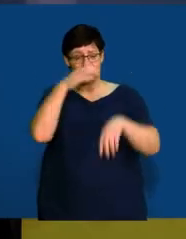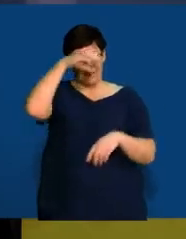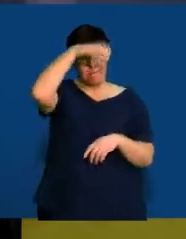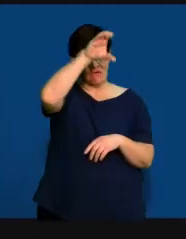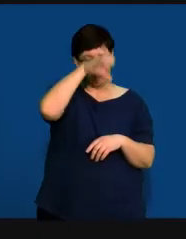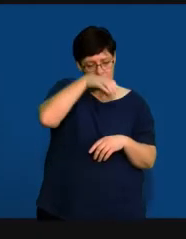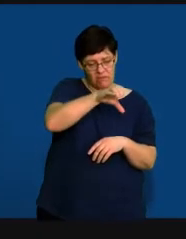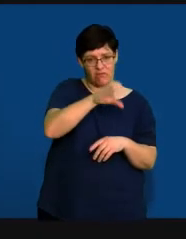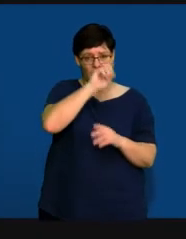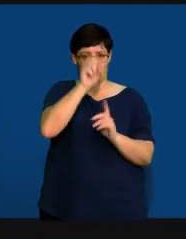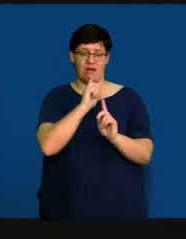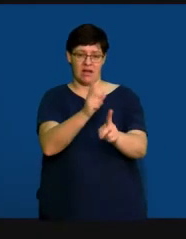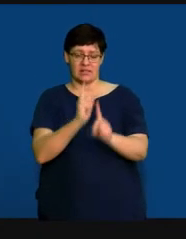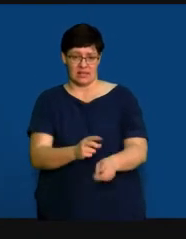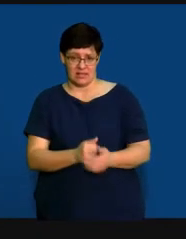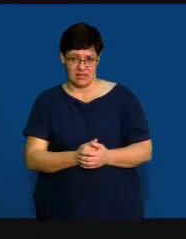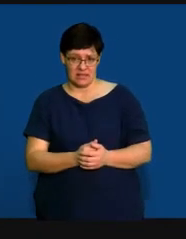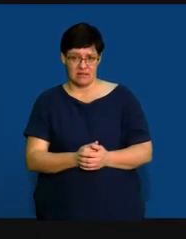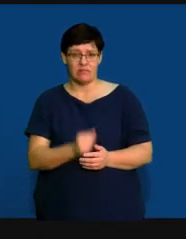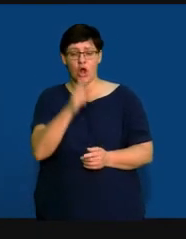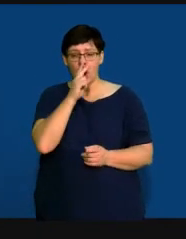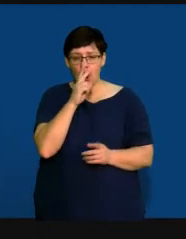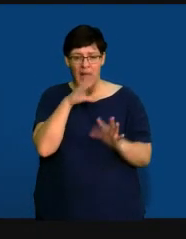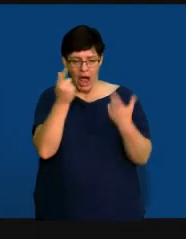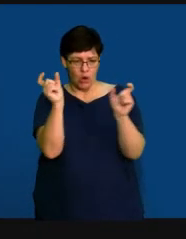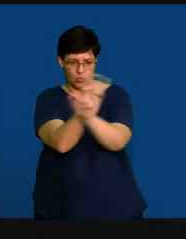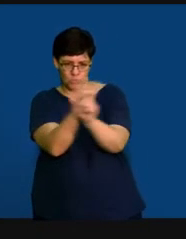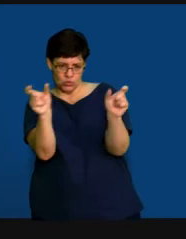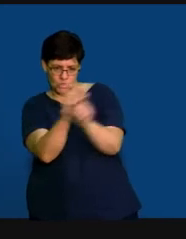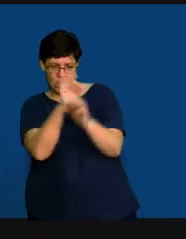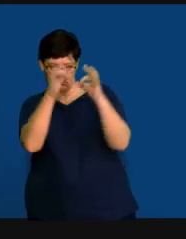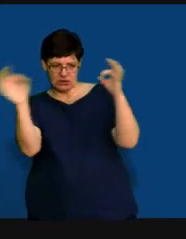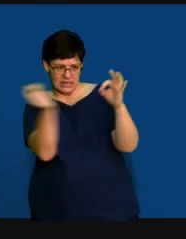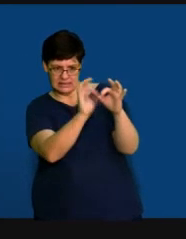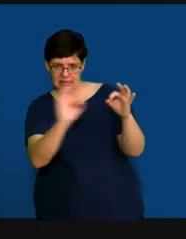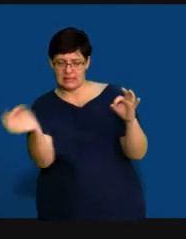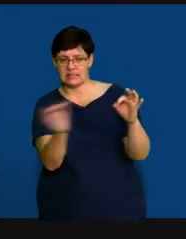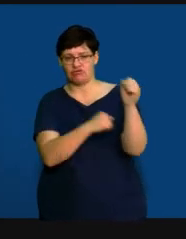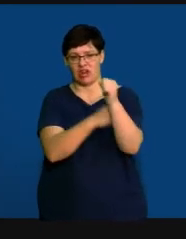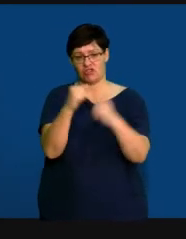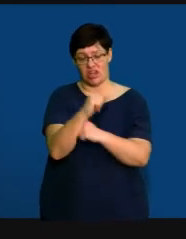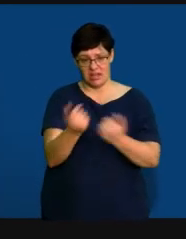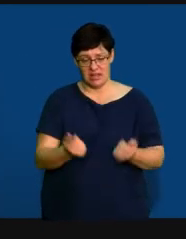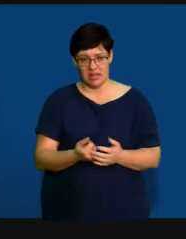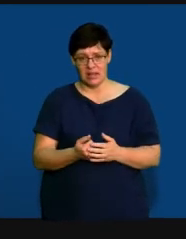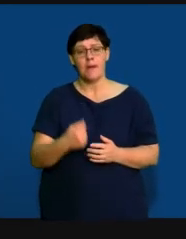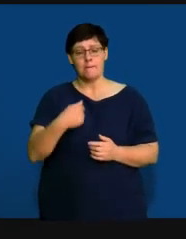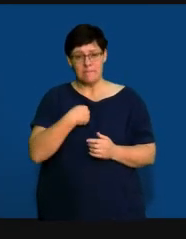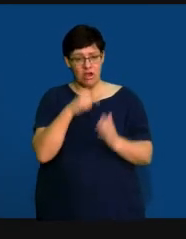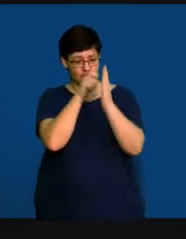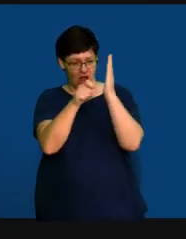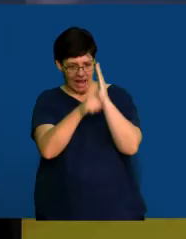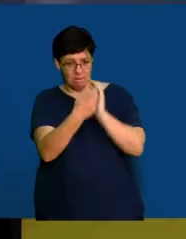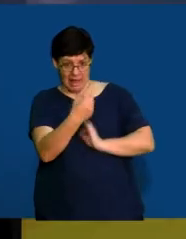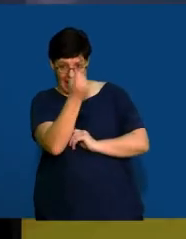questions. Why not look at phrasing as well? The sentence structure. Did what I write make